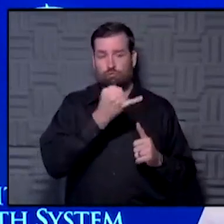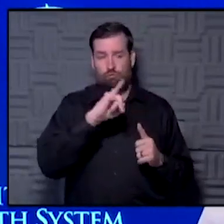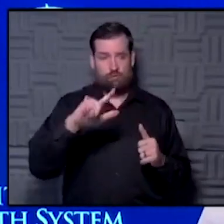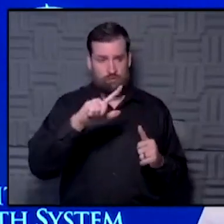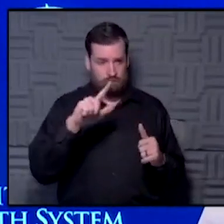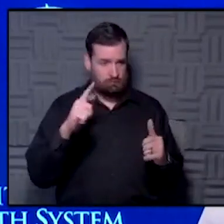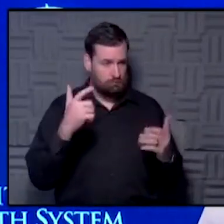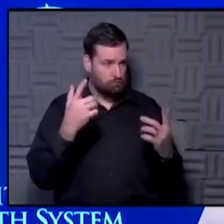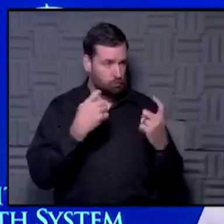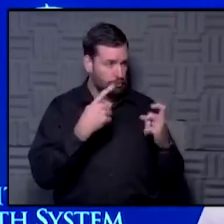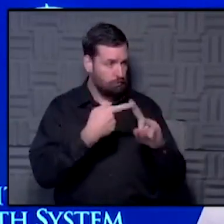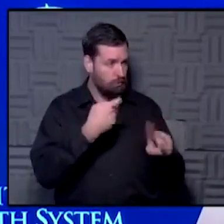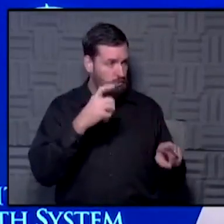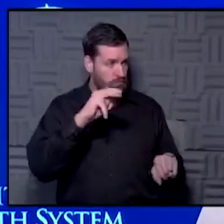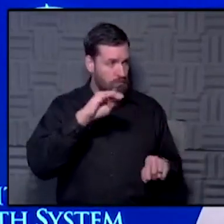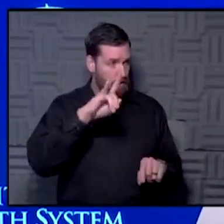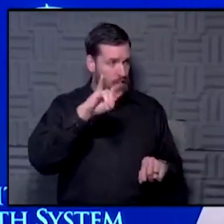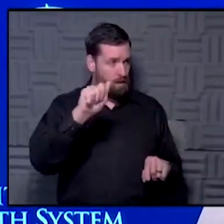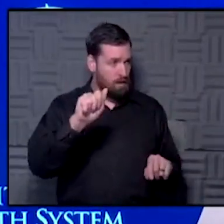there are questions from media.